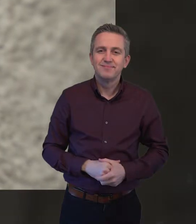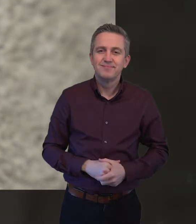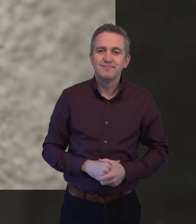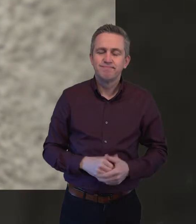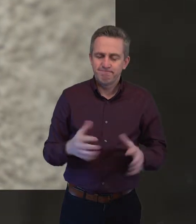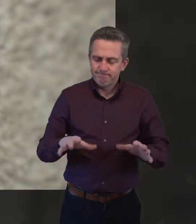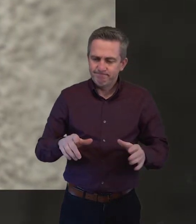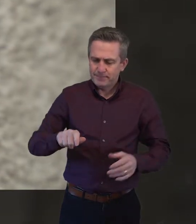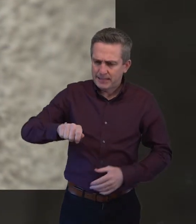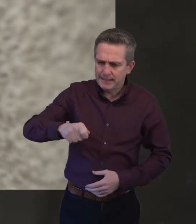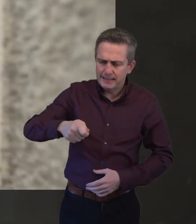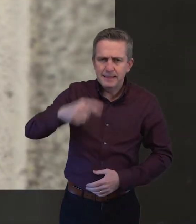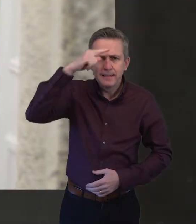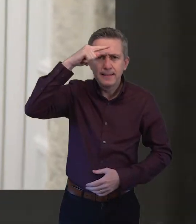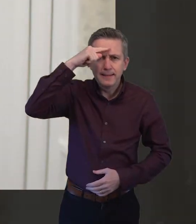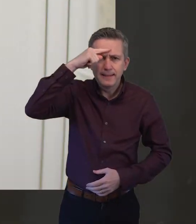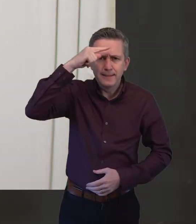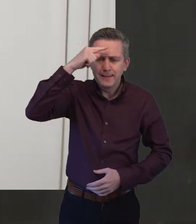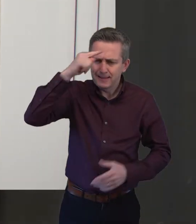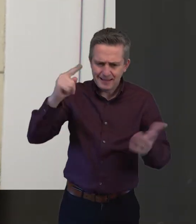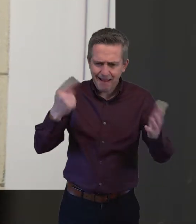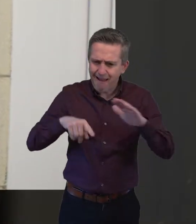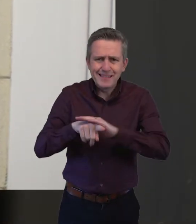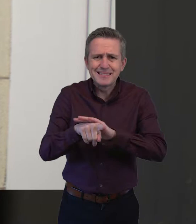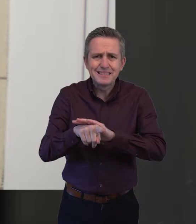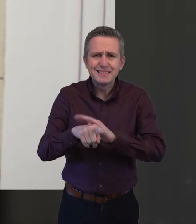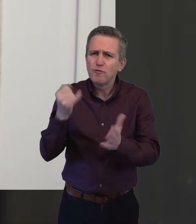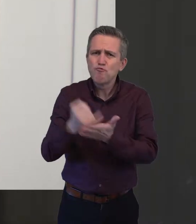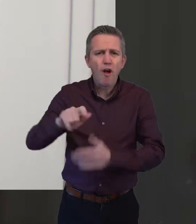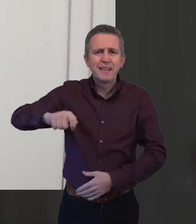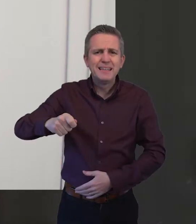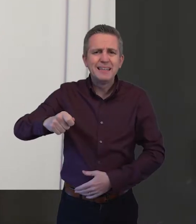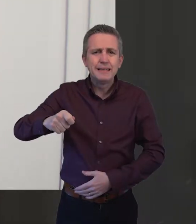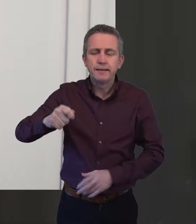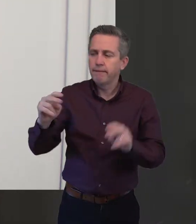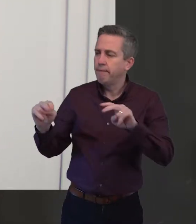Karen, you're going to have to call the council. This woman's given us her own keys.